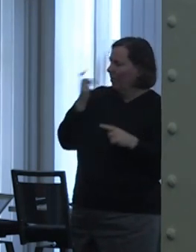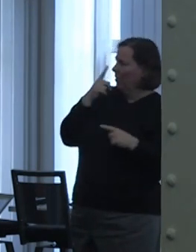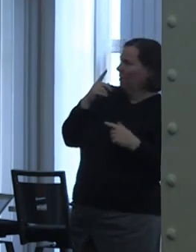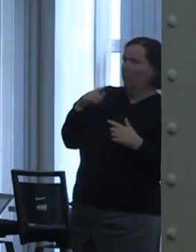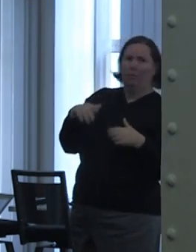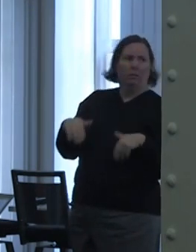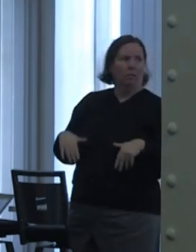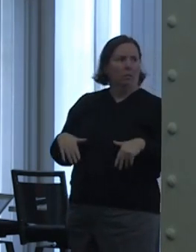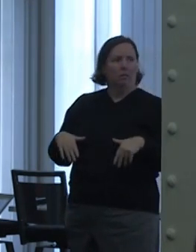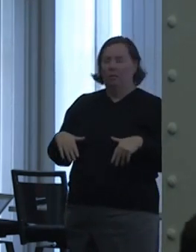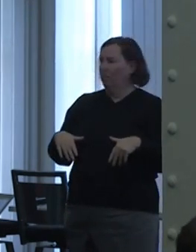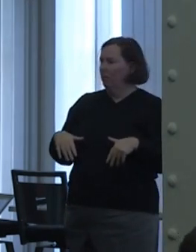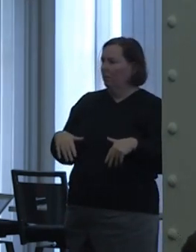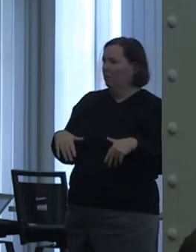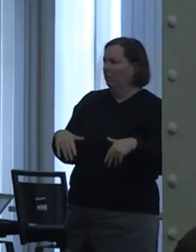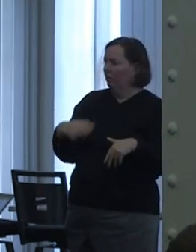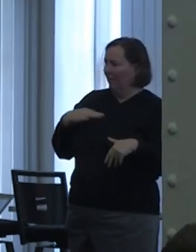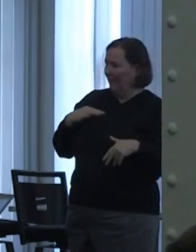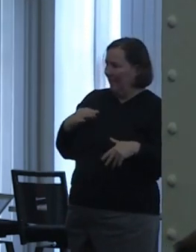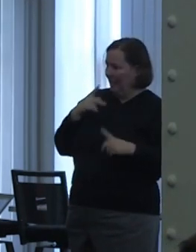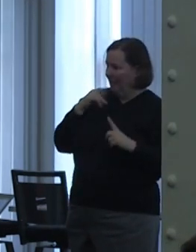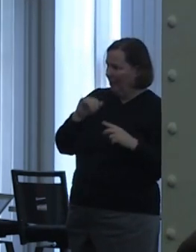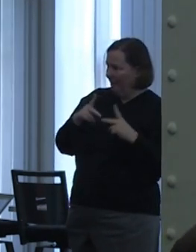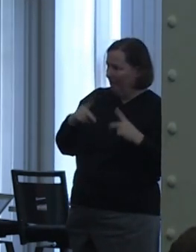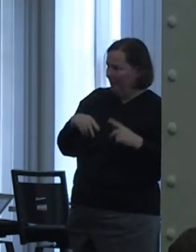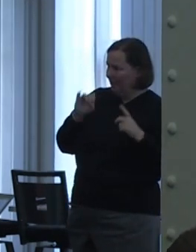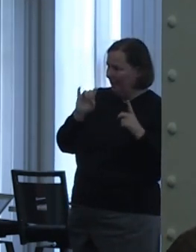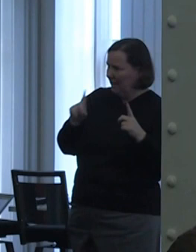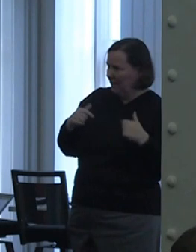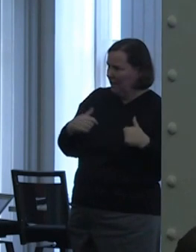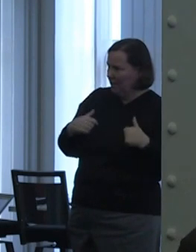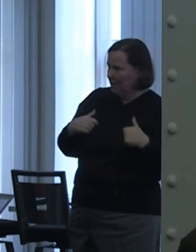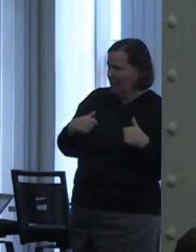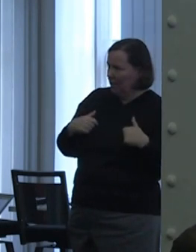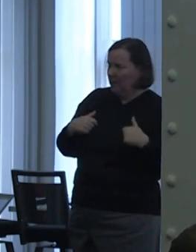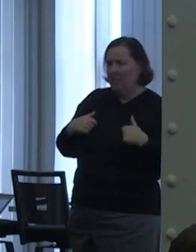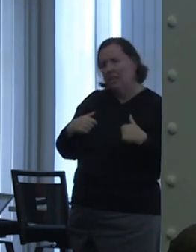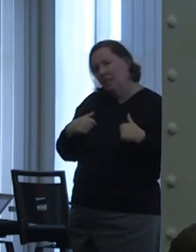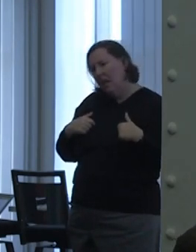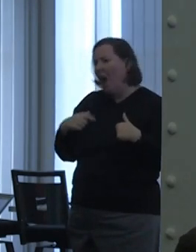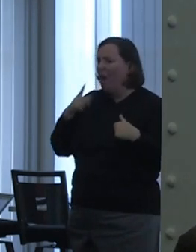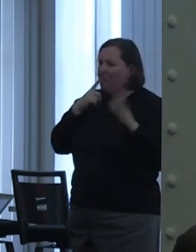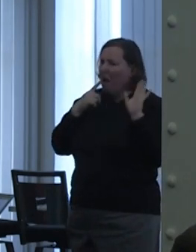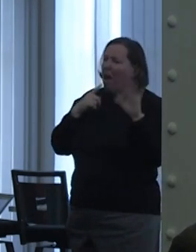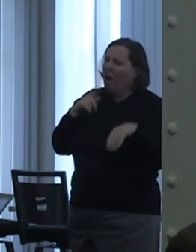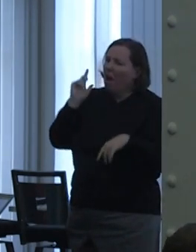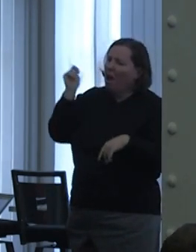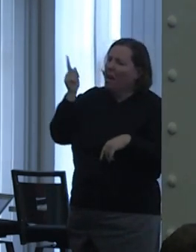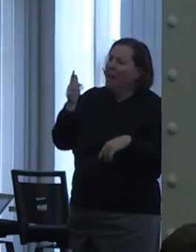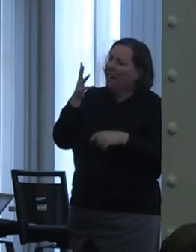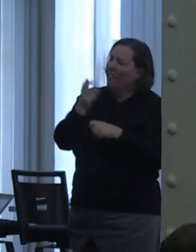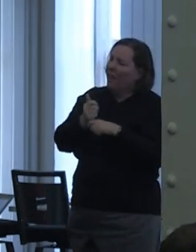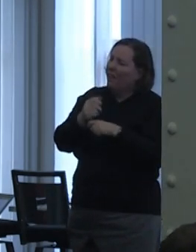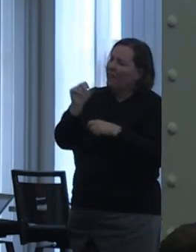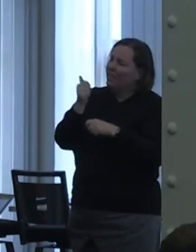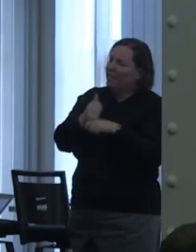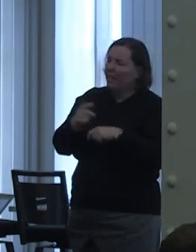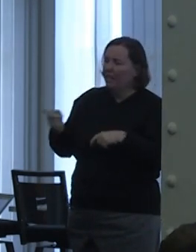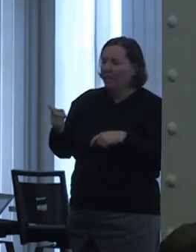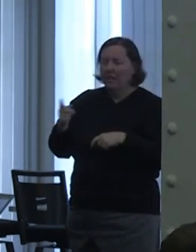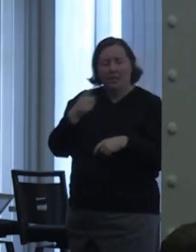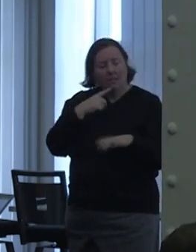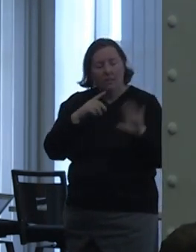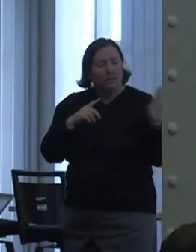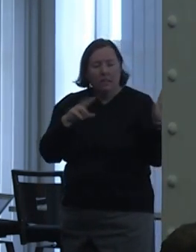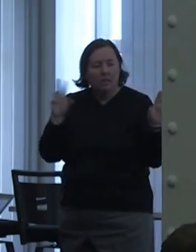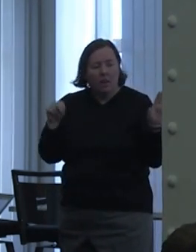for candidacy for the position. And I said I could have seen myself doing it in 5 to 10 years, and his response was that he was tired of